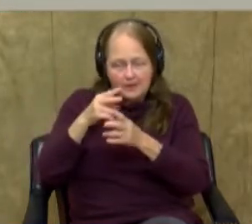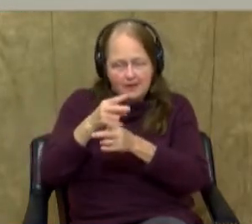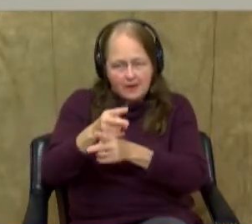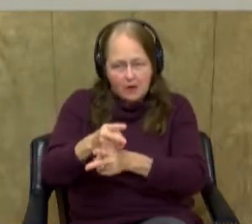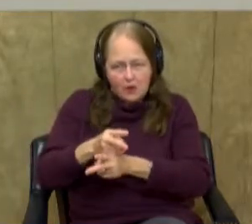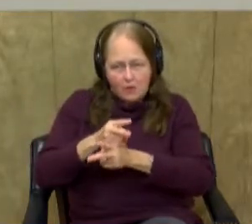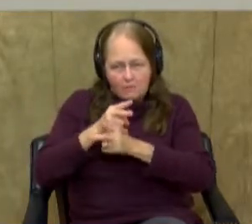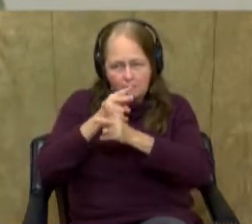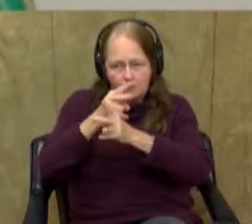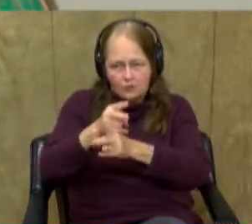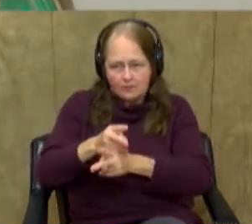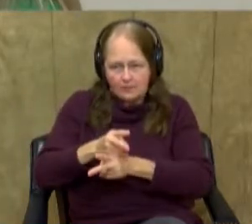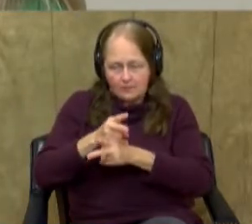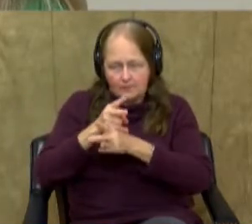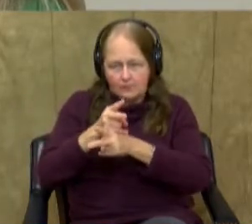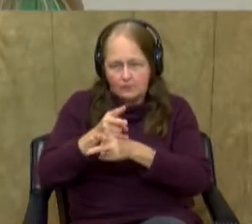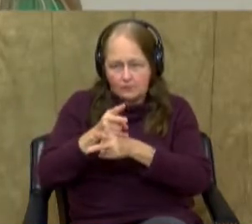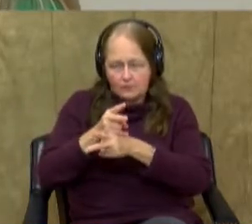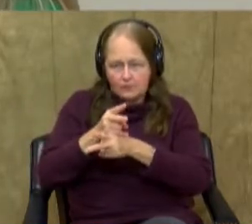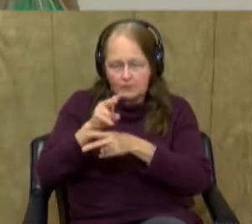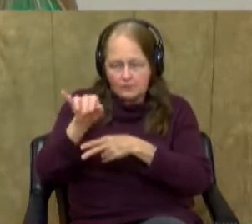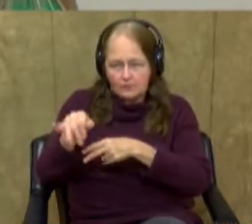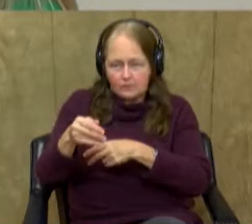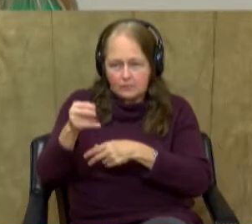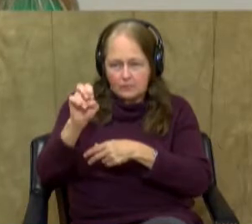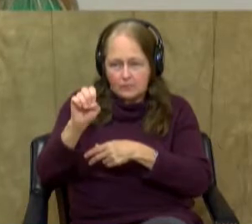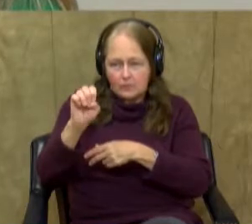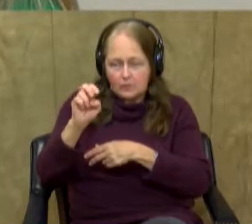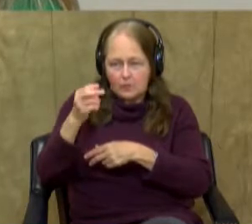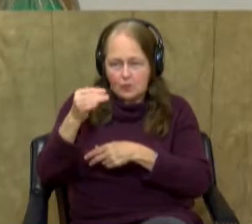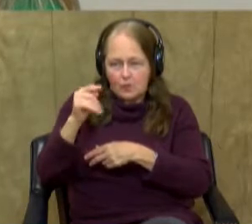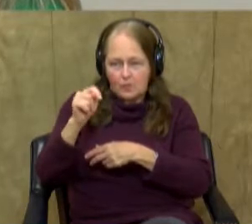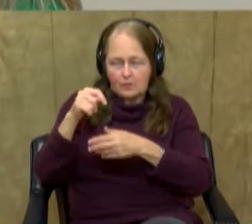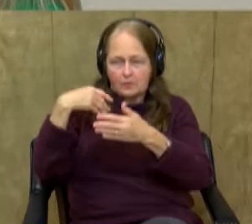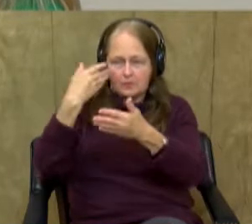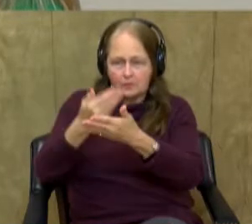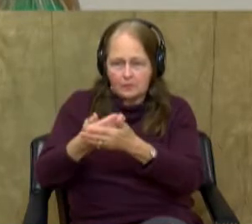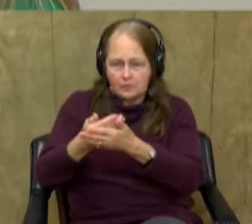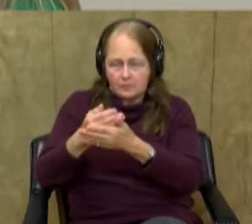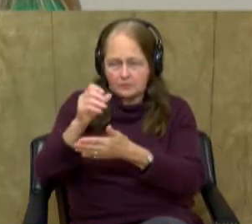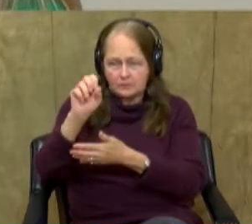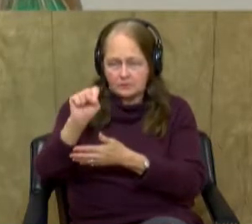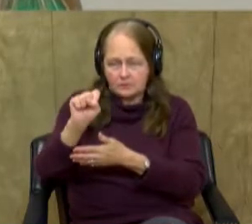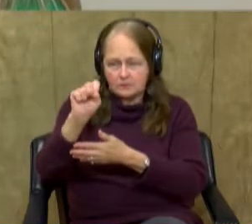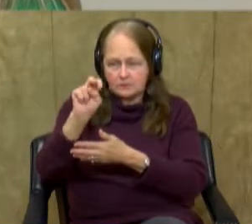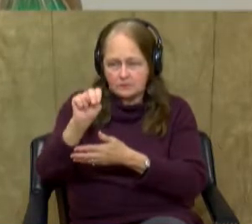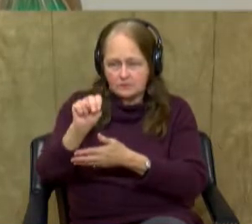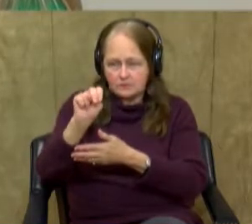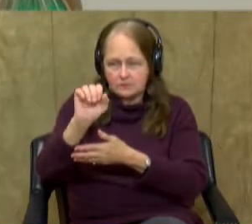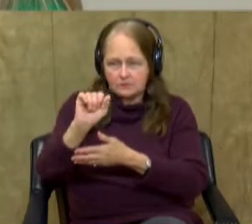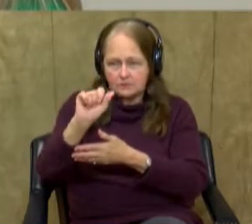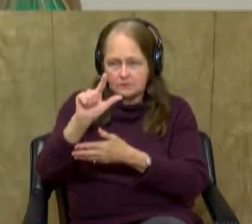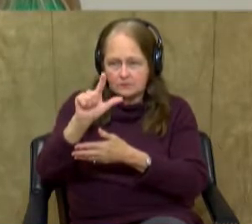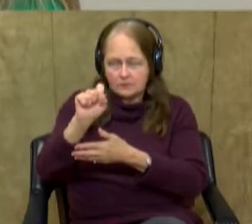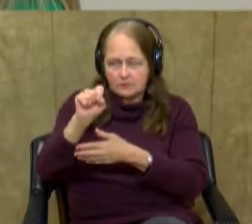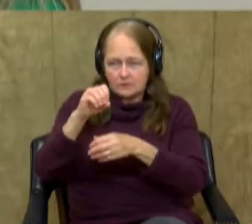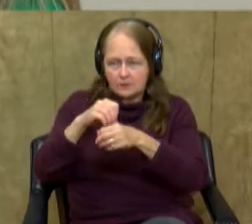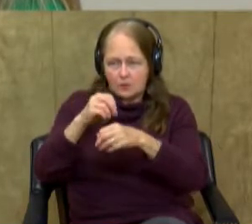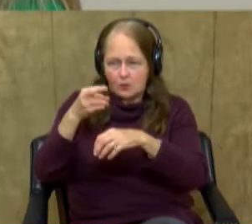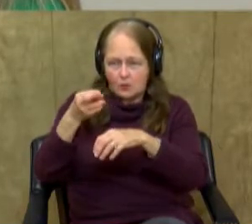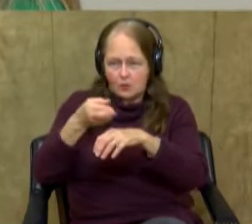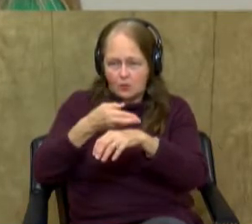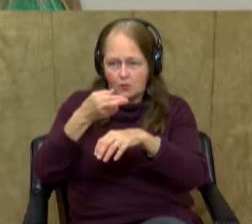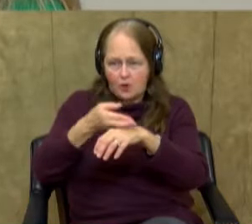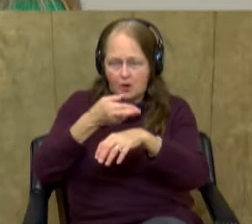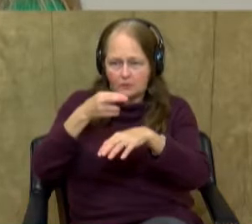carefully. In June, Hermit Crab came to a group of snails crawling over a rock in the ocean